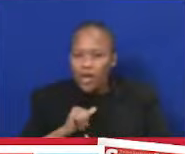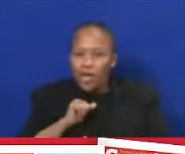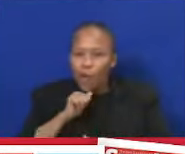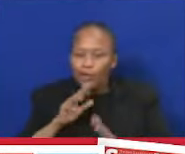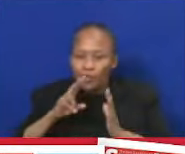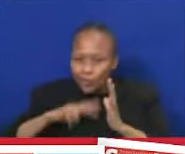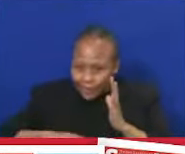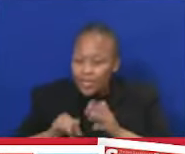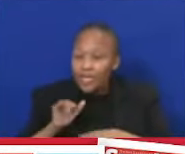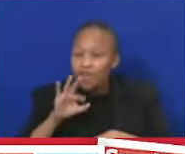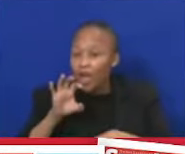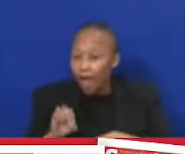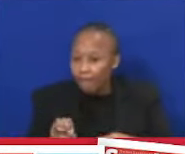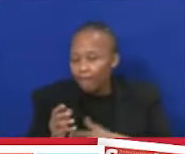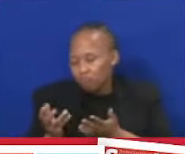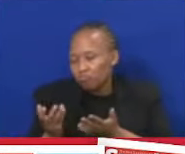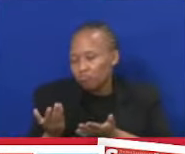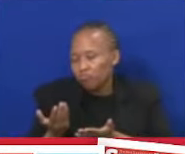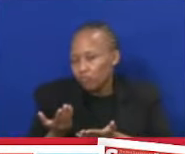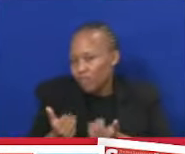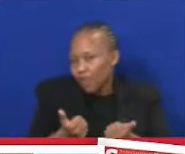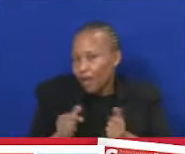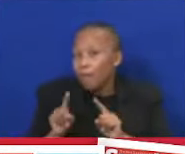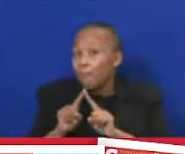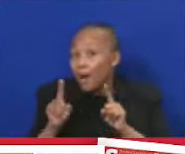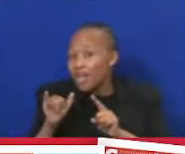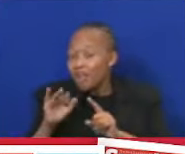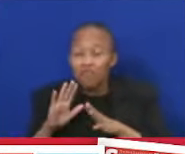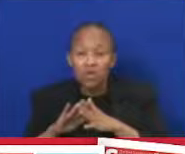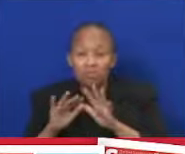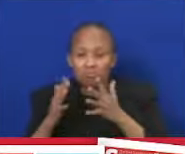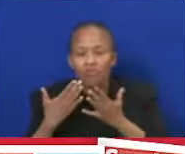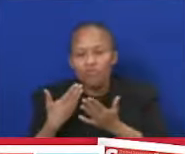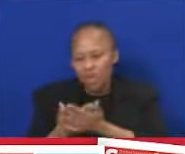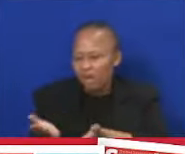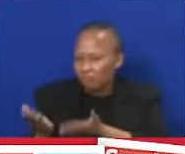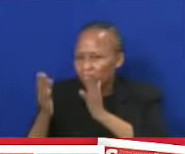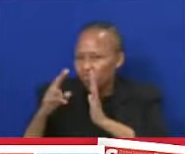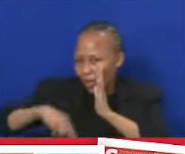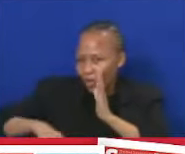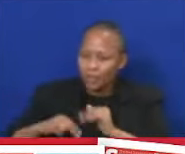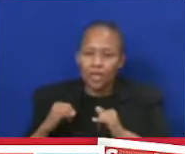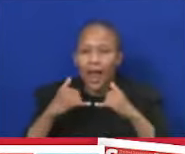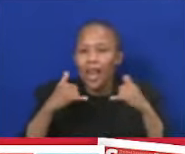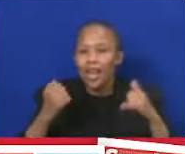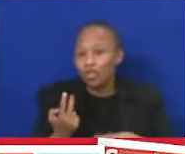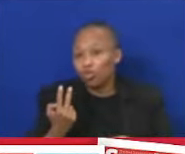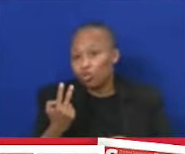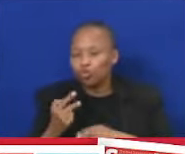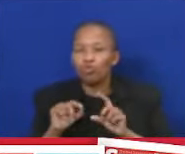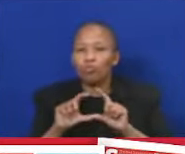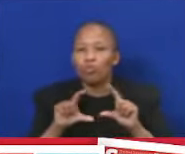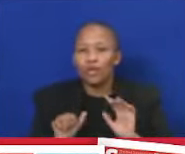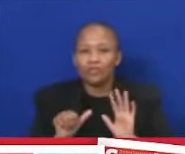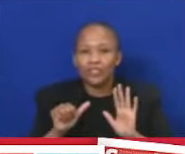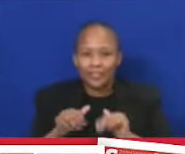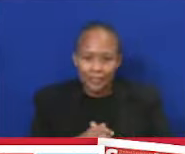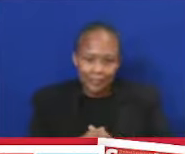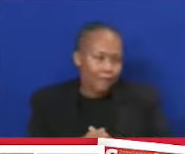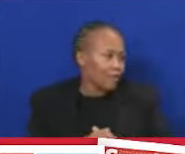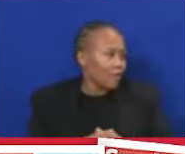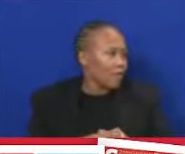challenge with that. Thank you, Commissioner Baloy. Witness C? Commissioner Kumalo. Thank you, Commissioner Kumalo.